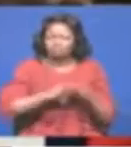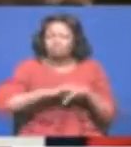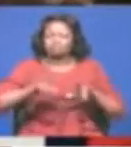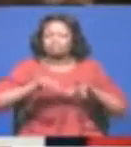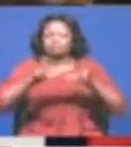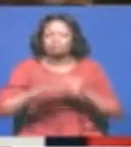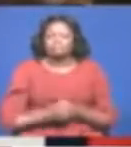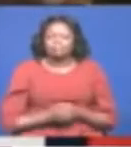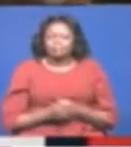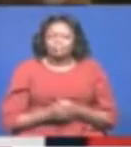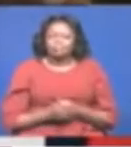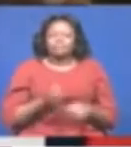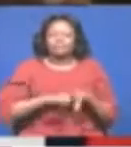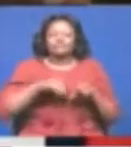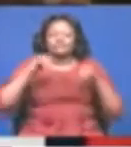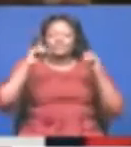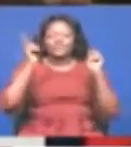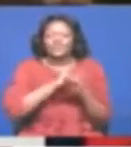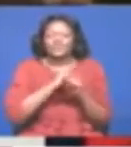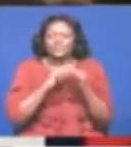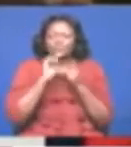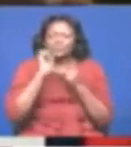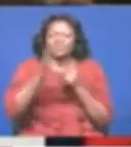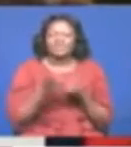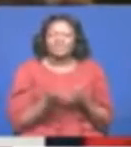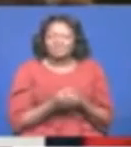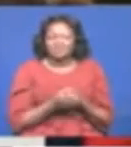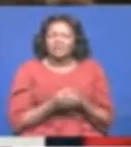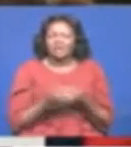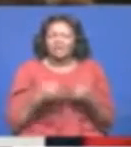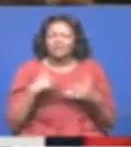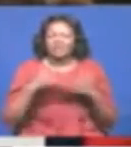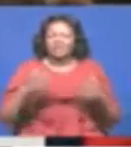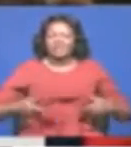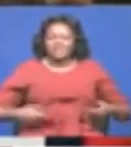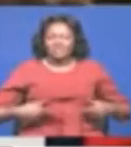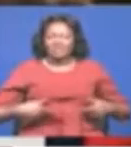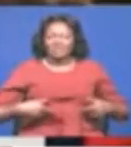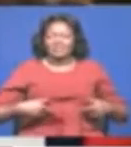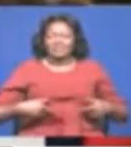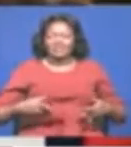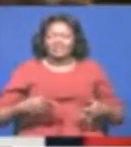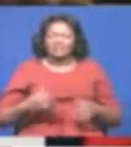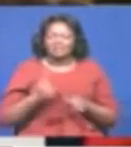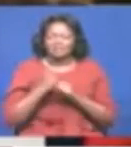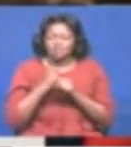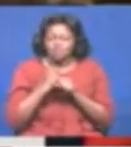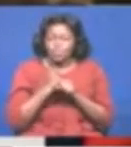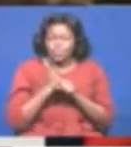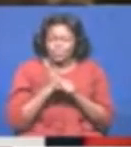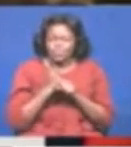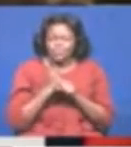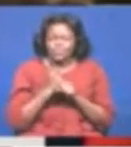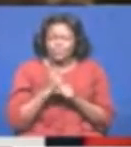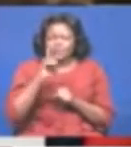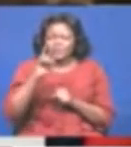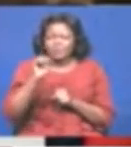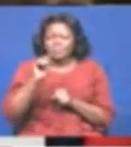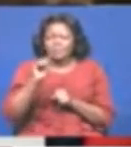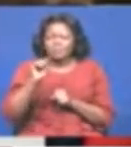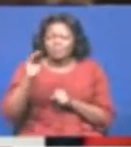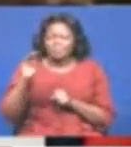Once qualified, we will enter all these young people into a job database that will provide a